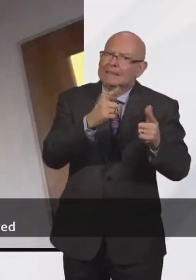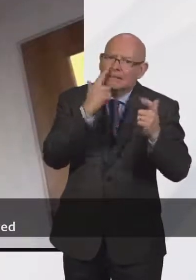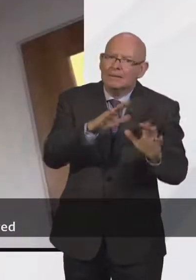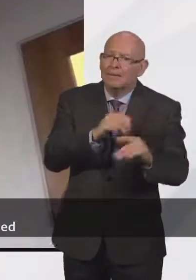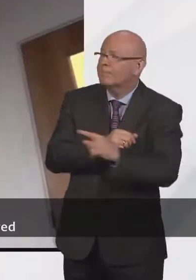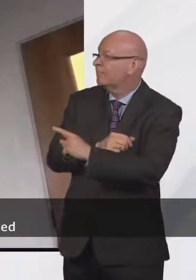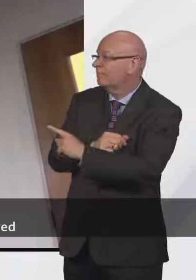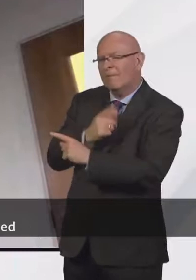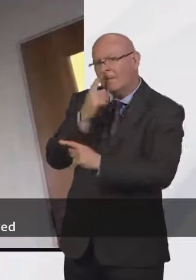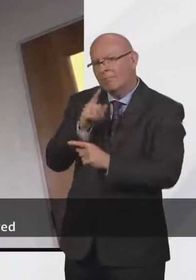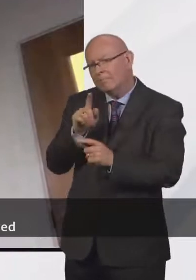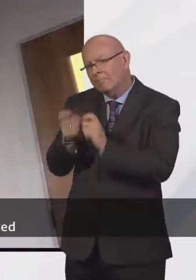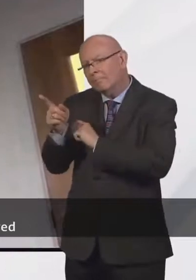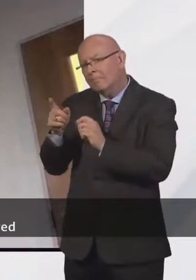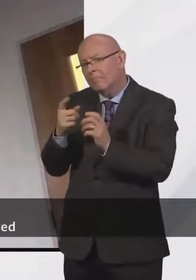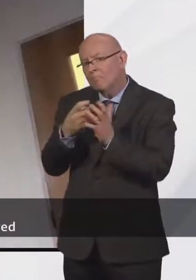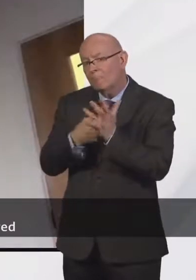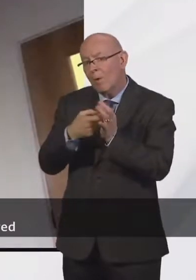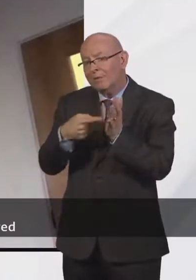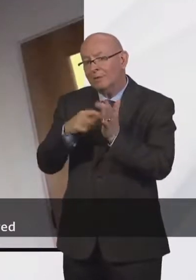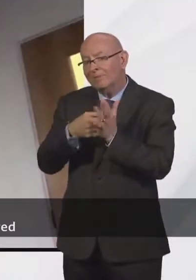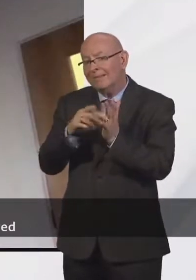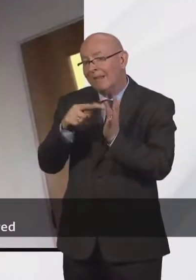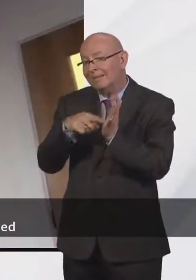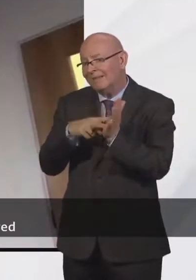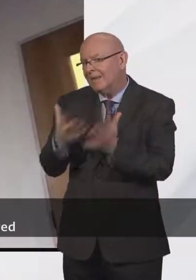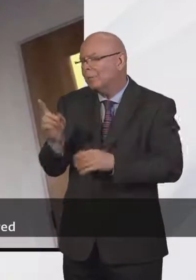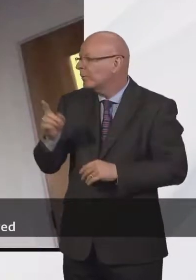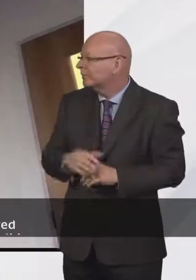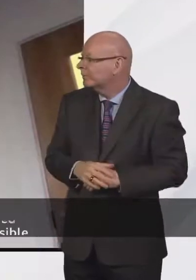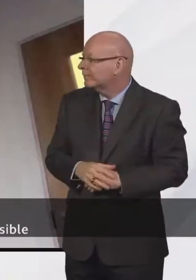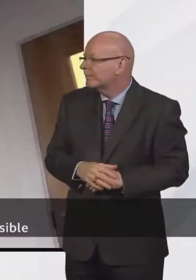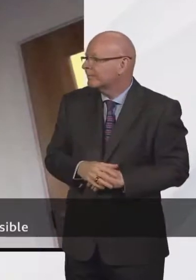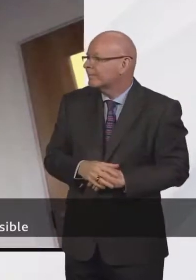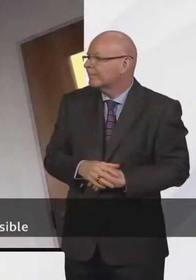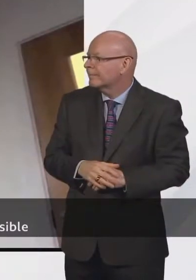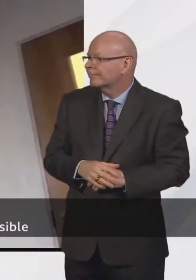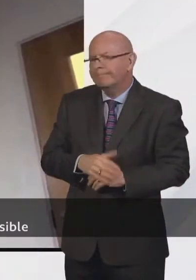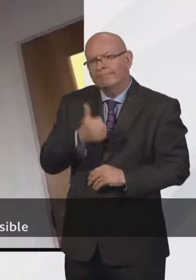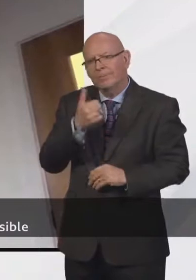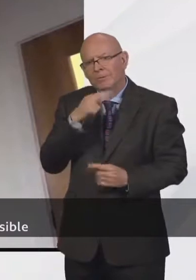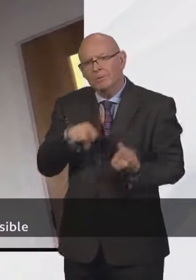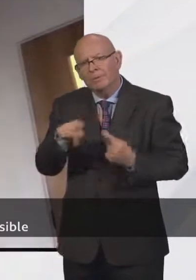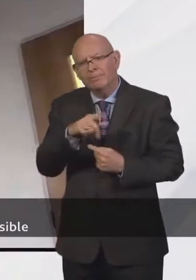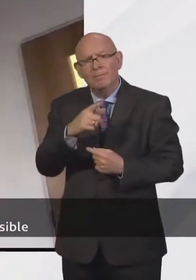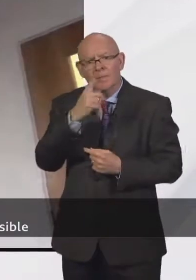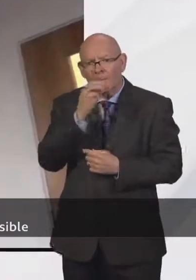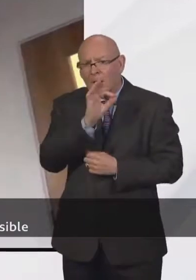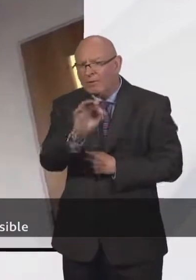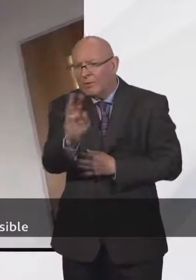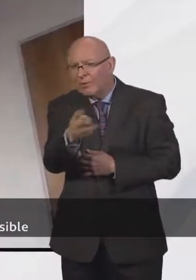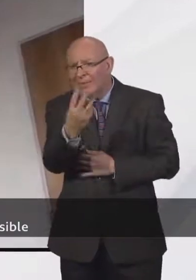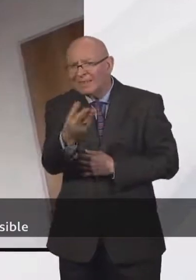we can expect any further relaxation of social distancing